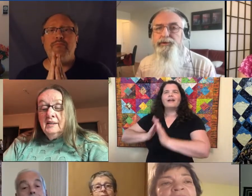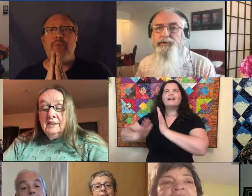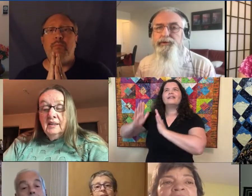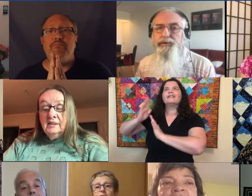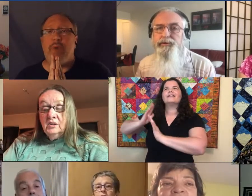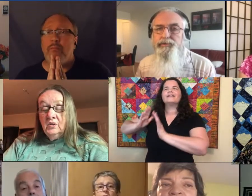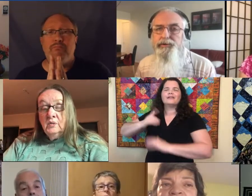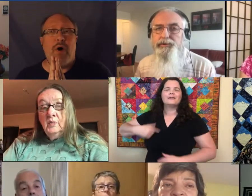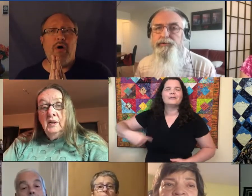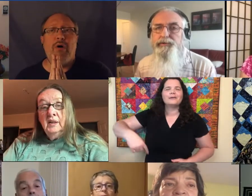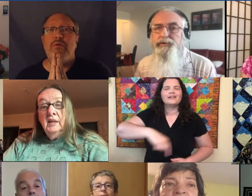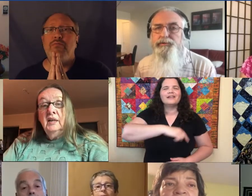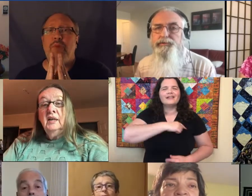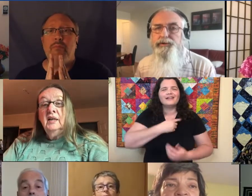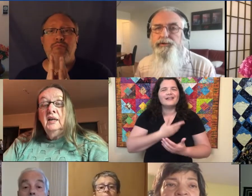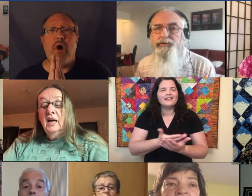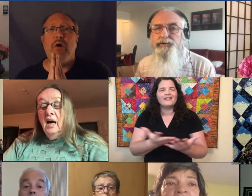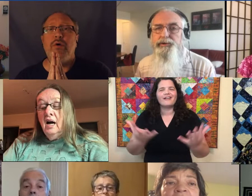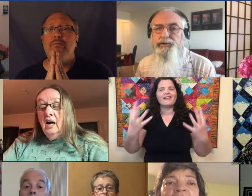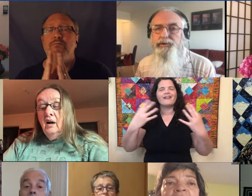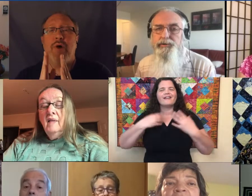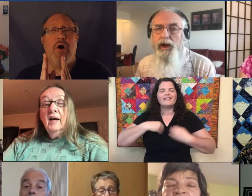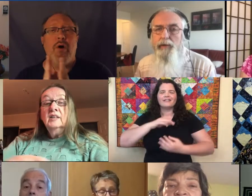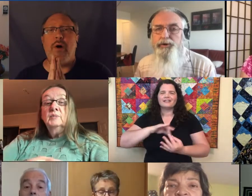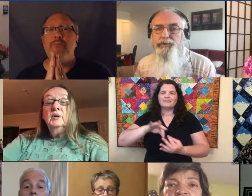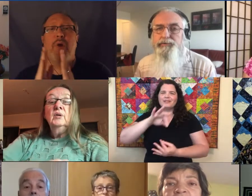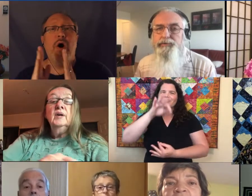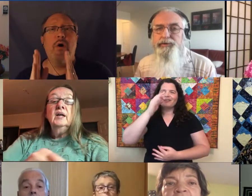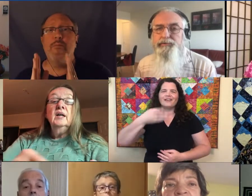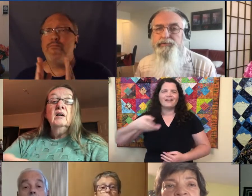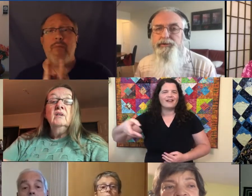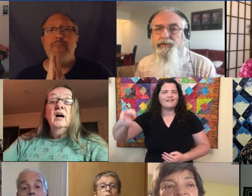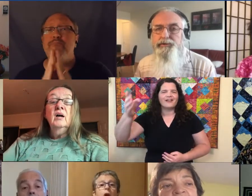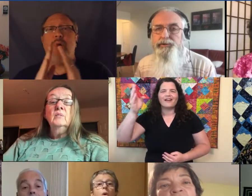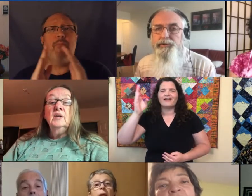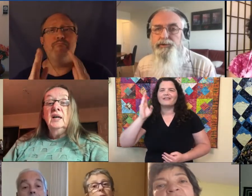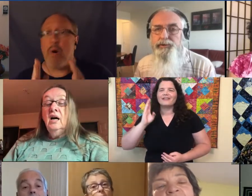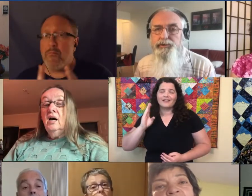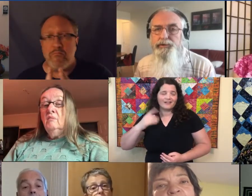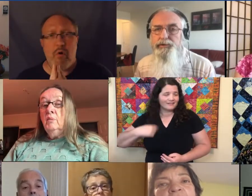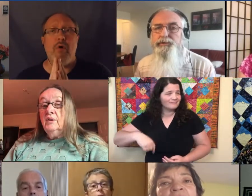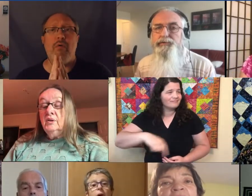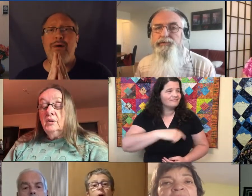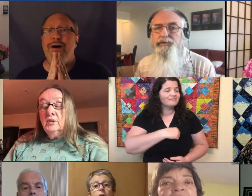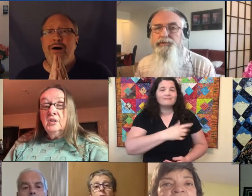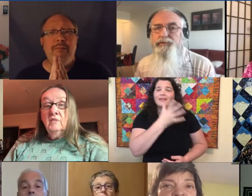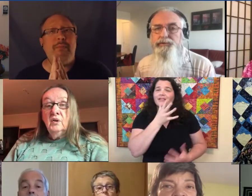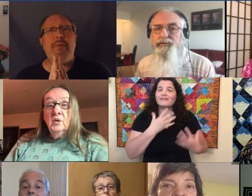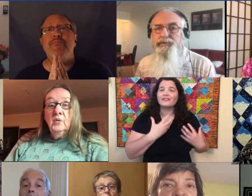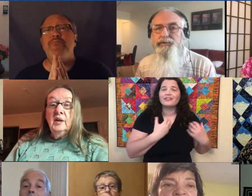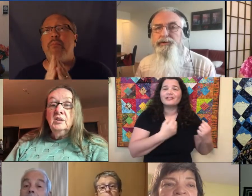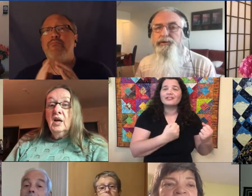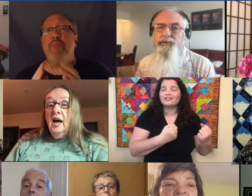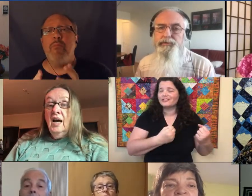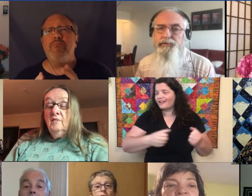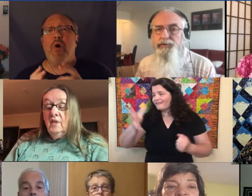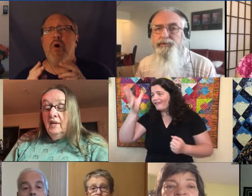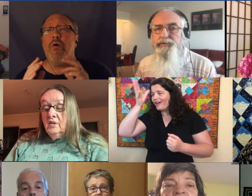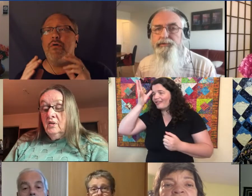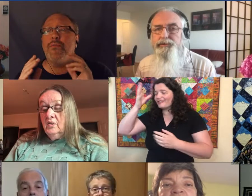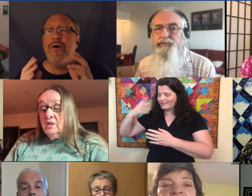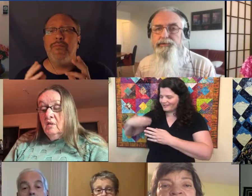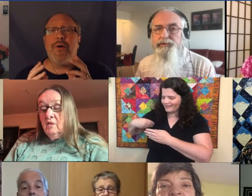our ancestors. We are the spirit of God. We are mothers of courage